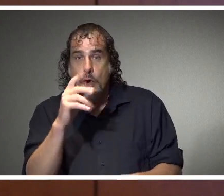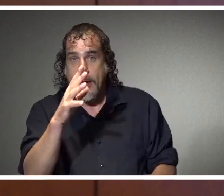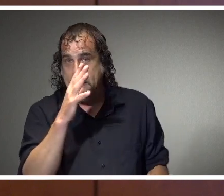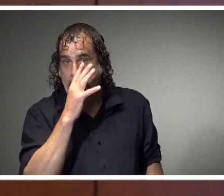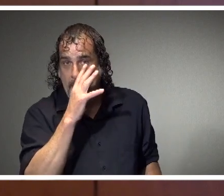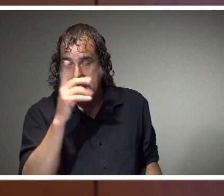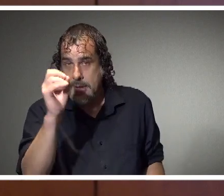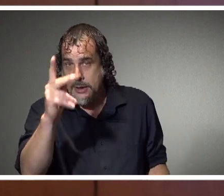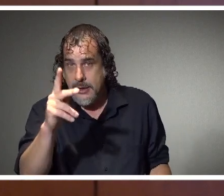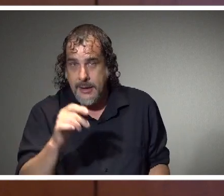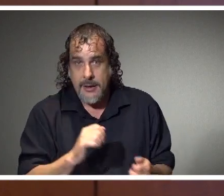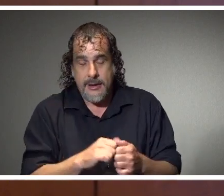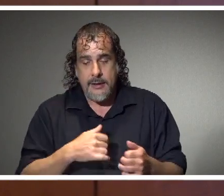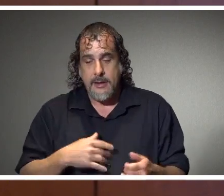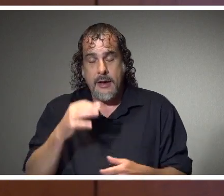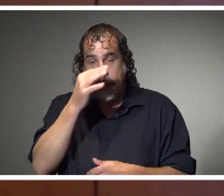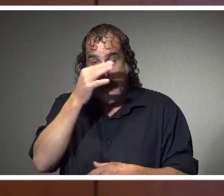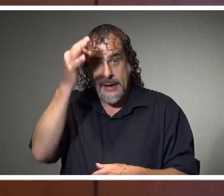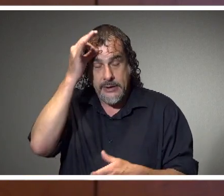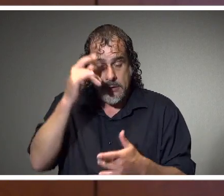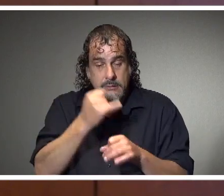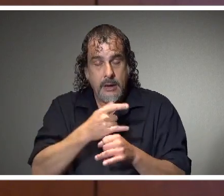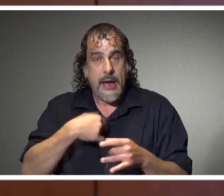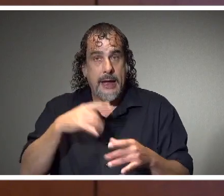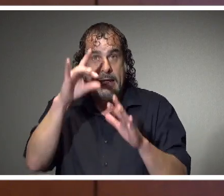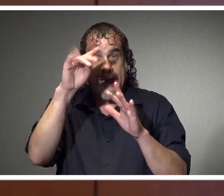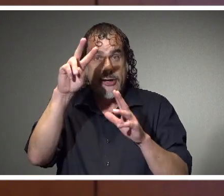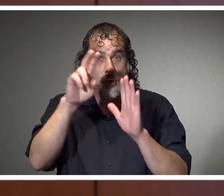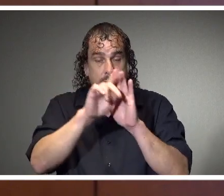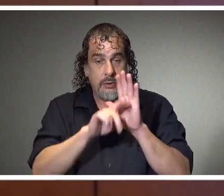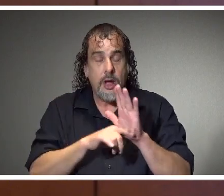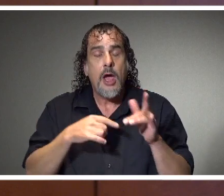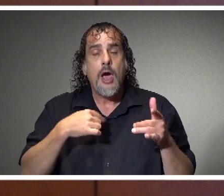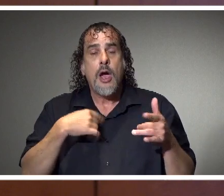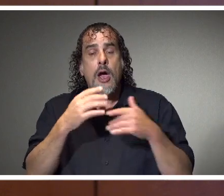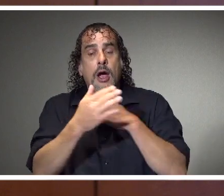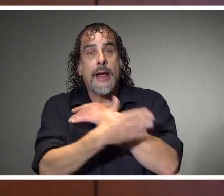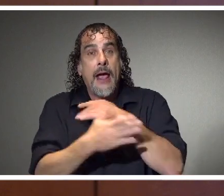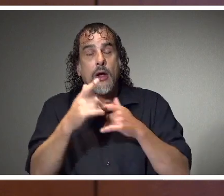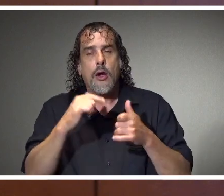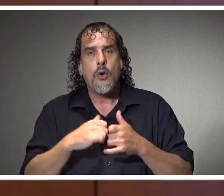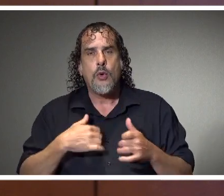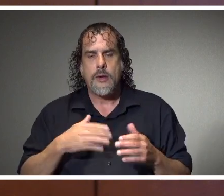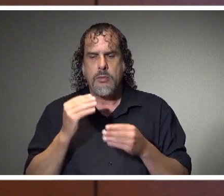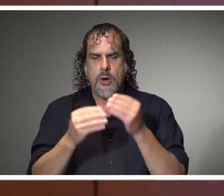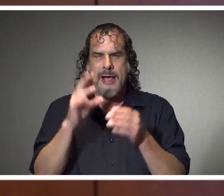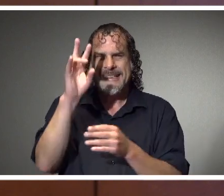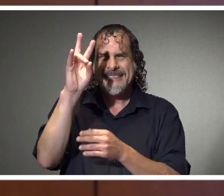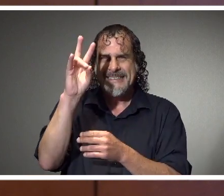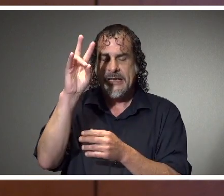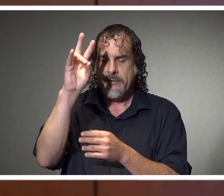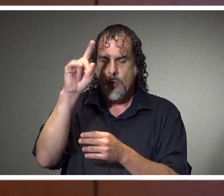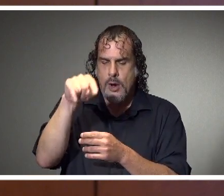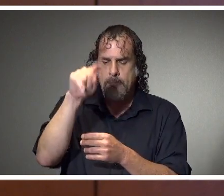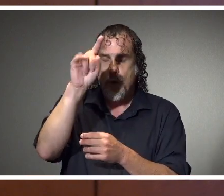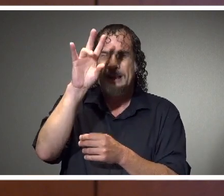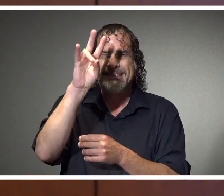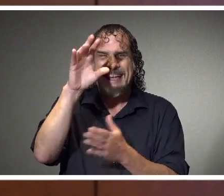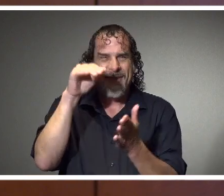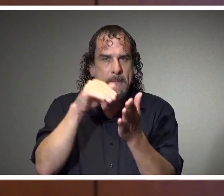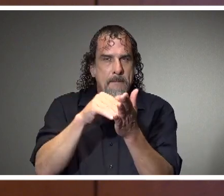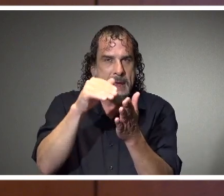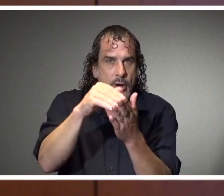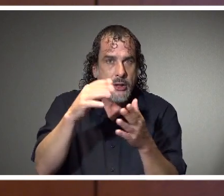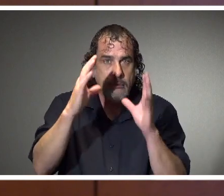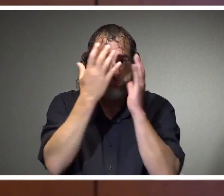82 counties in the Band of Choctaw Indians, we pushed 1.7 million masks out today. And that's community masks. And